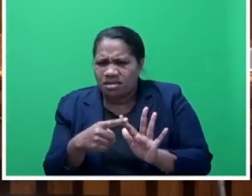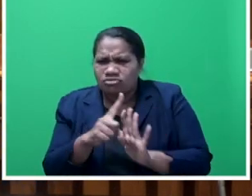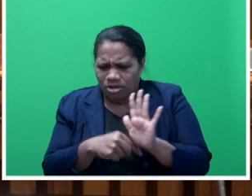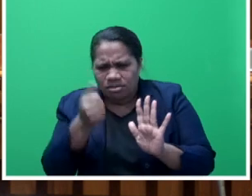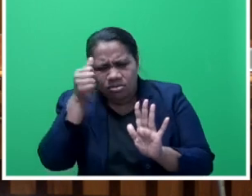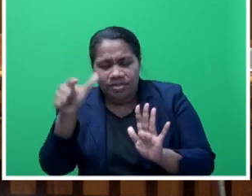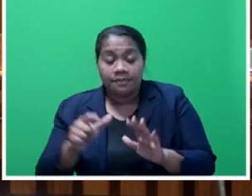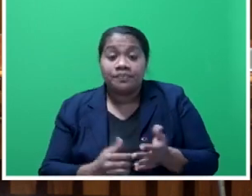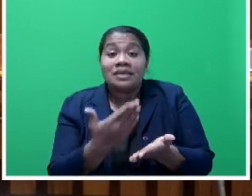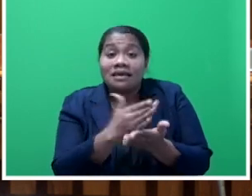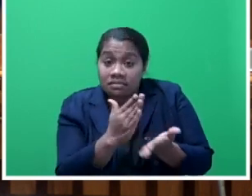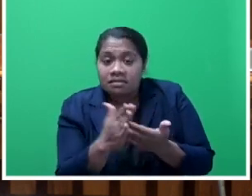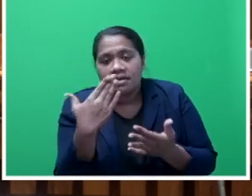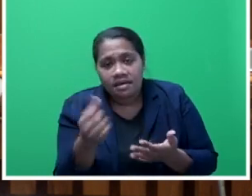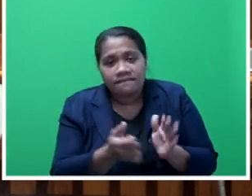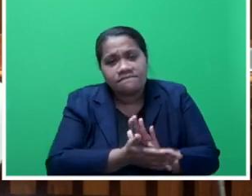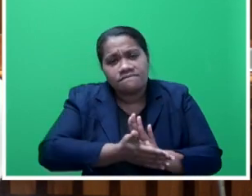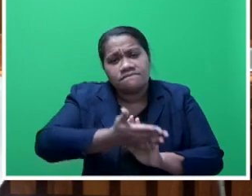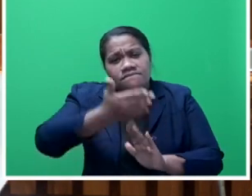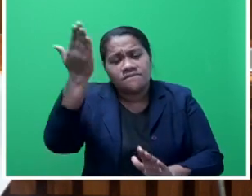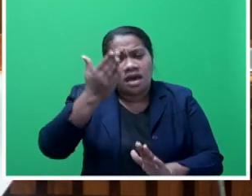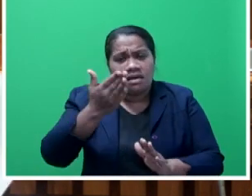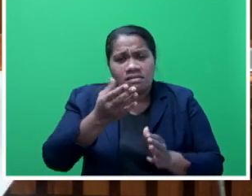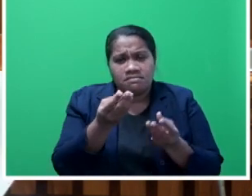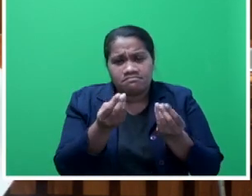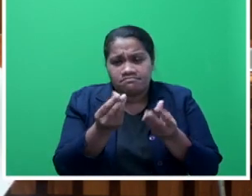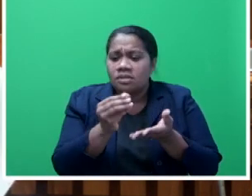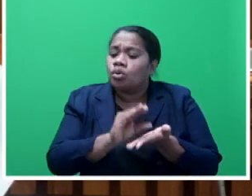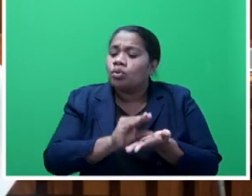had a higher amount lent to this particular project.